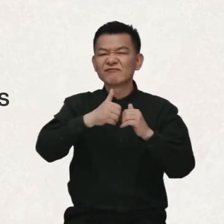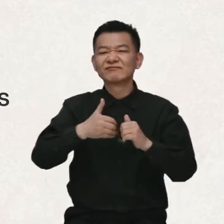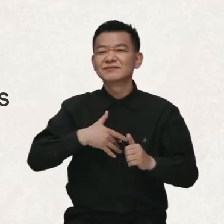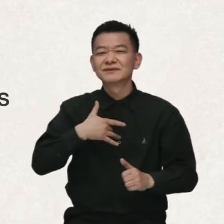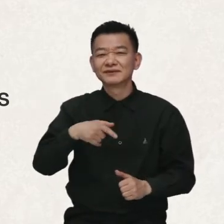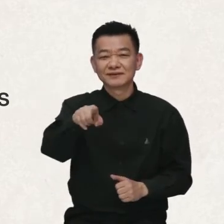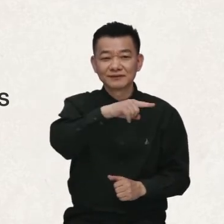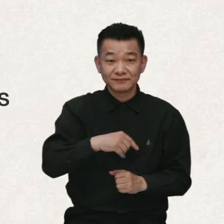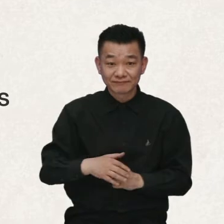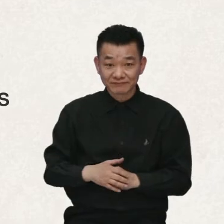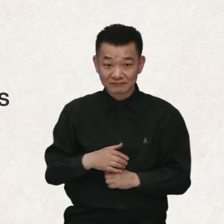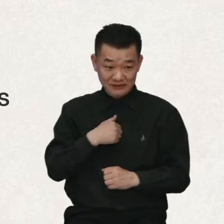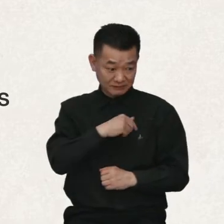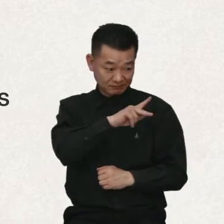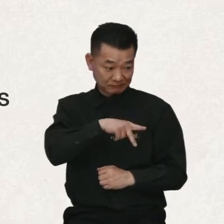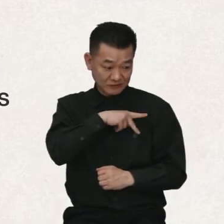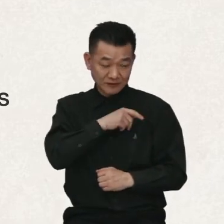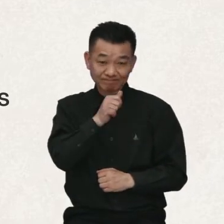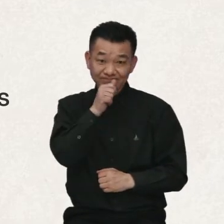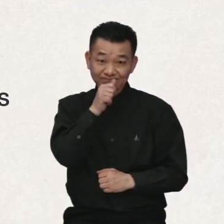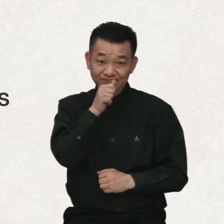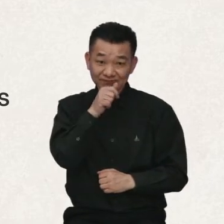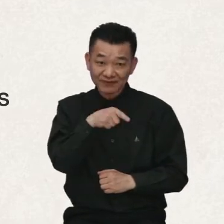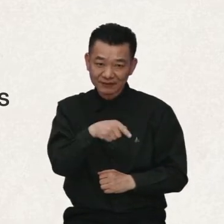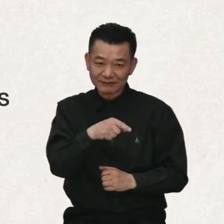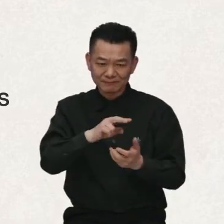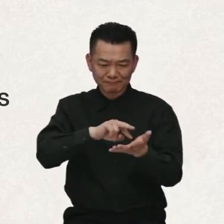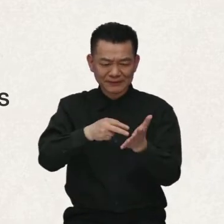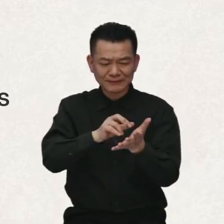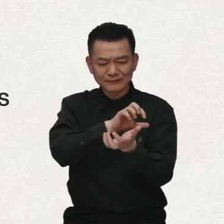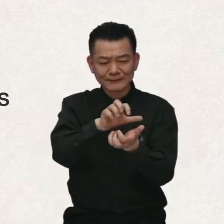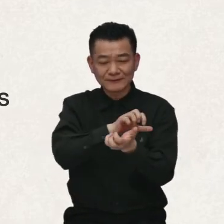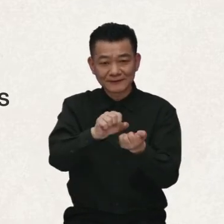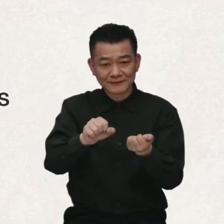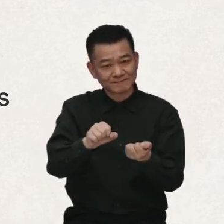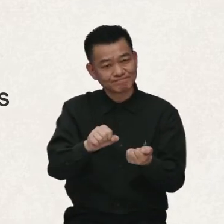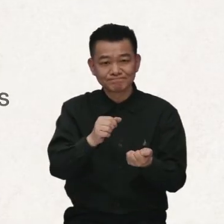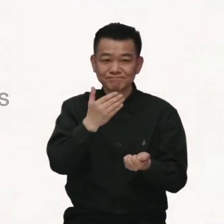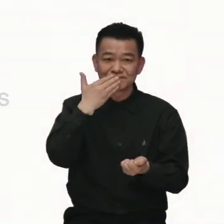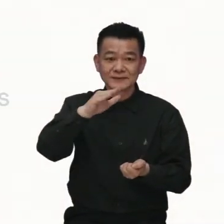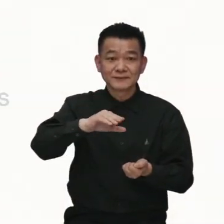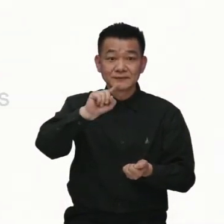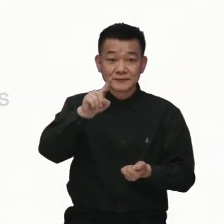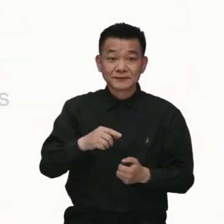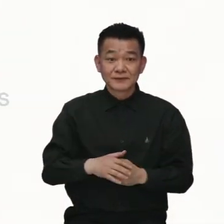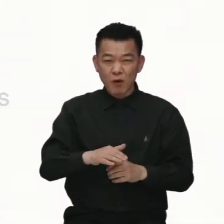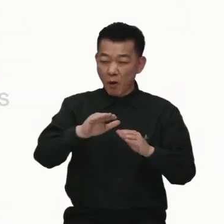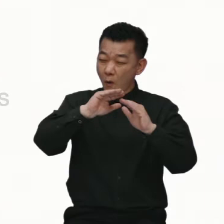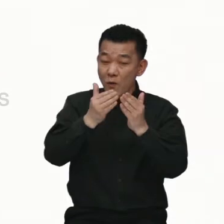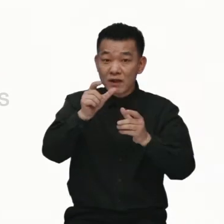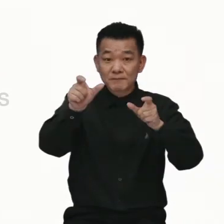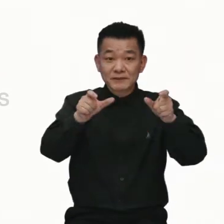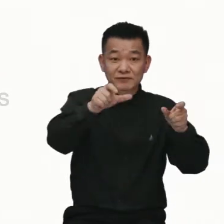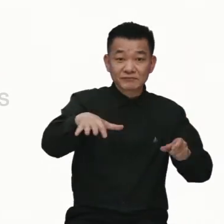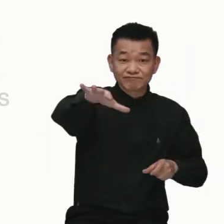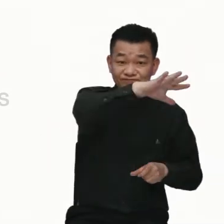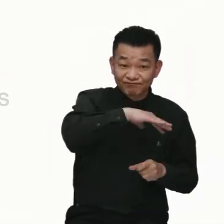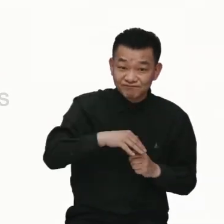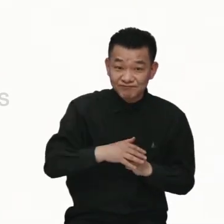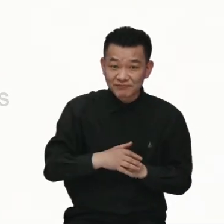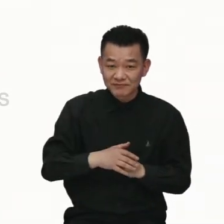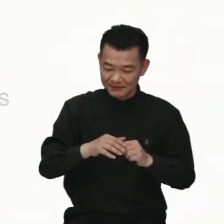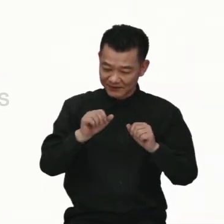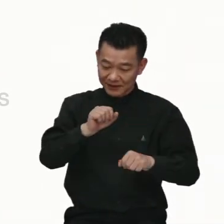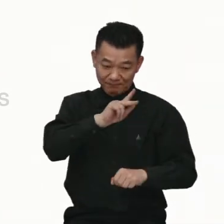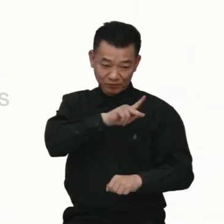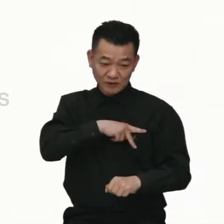How did you feel back then? You must have felt bad, thinking that your privacy was invaded. The right to privacy must be guaranteed